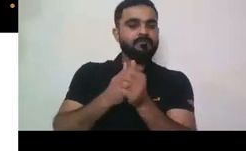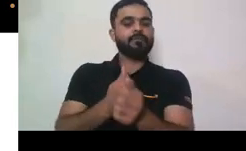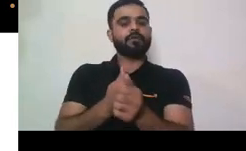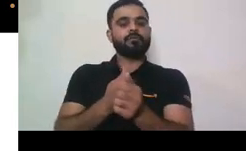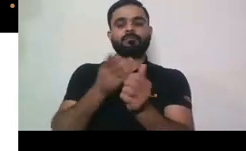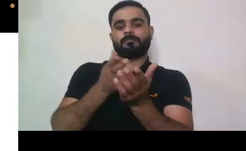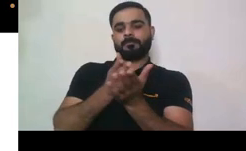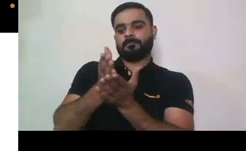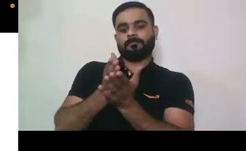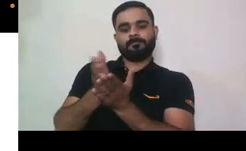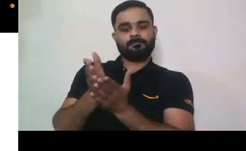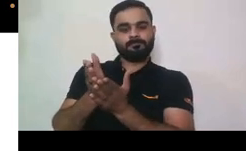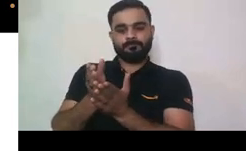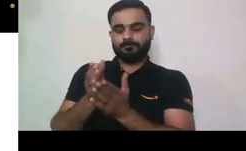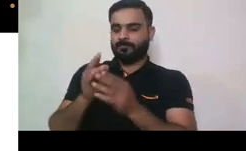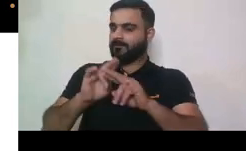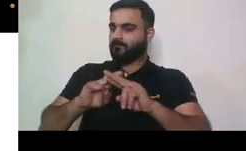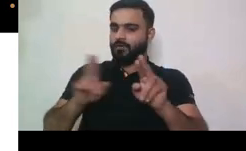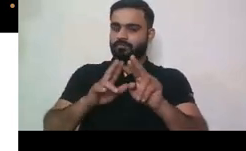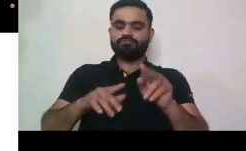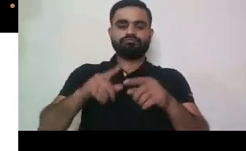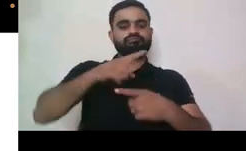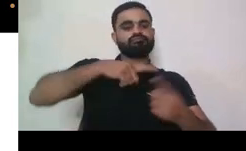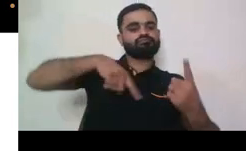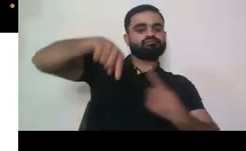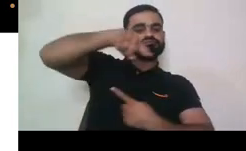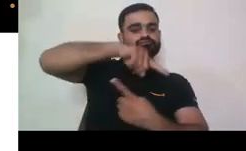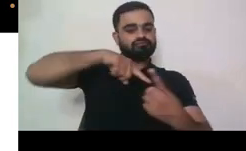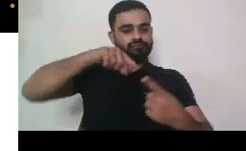way, they completed the cycle. So this is